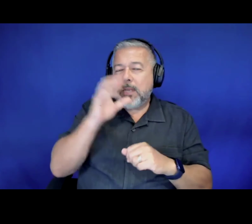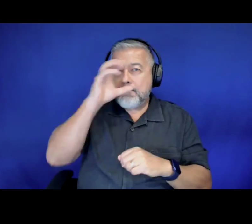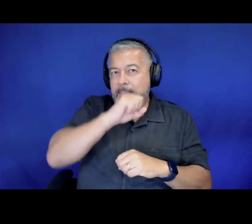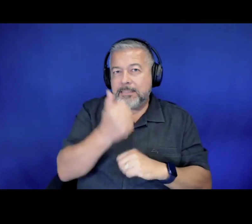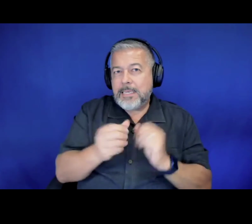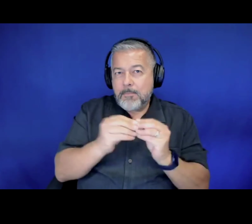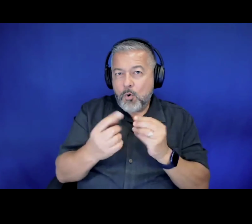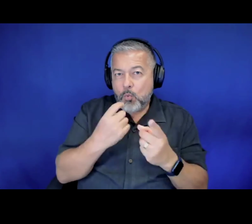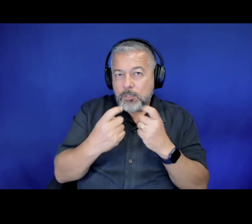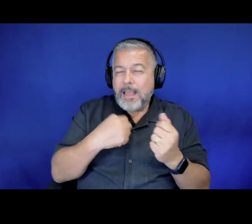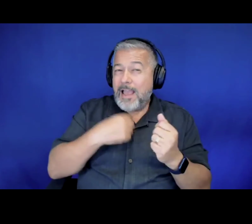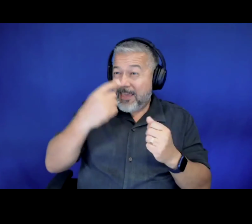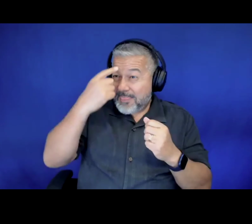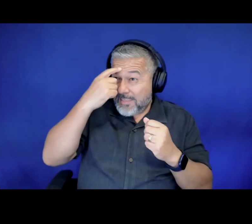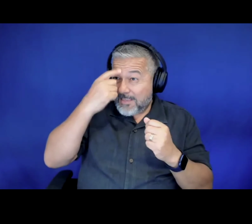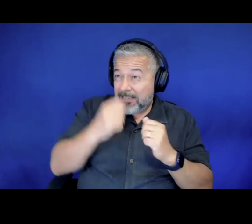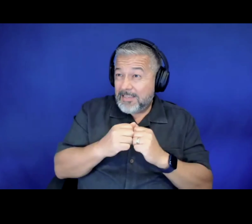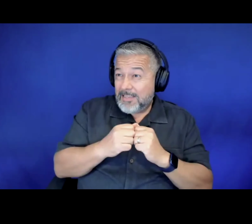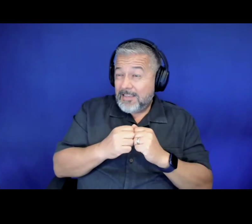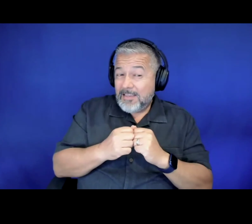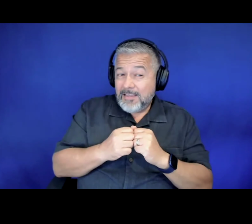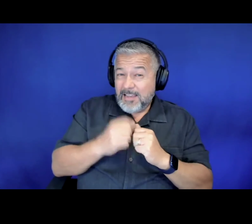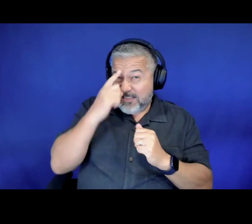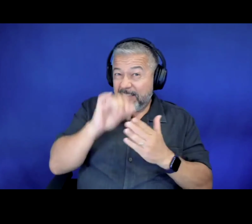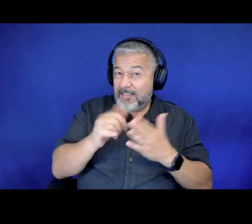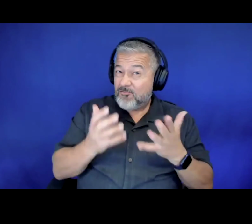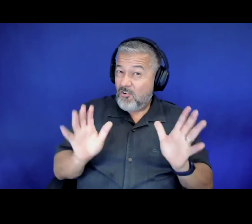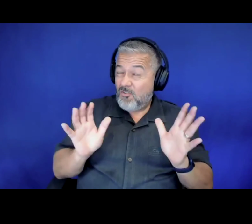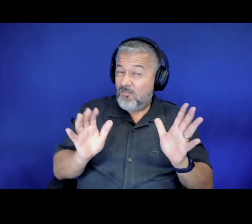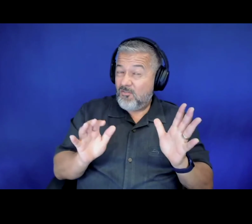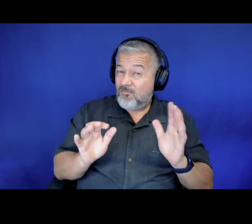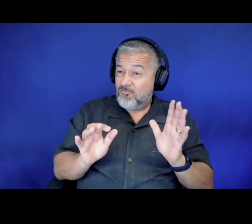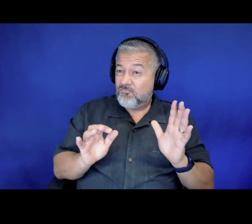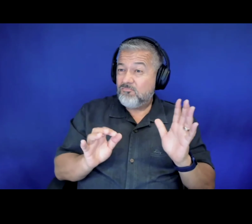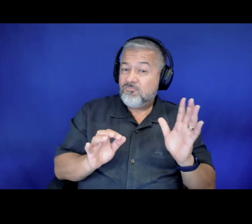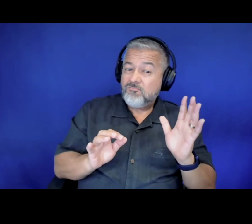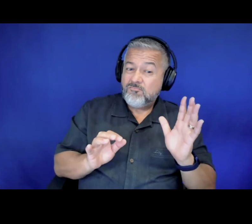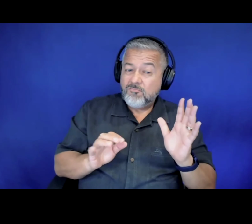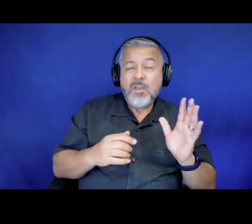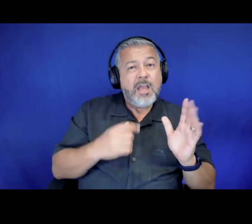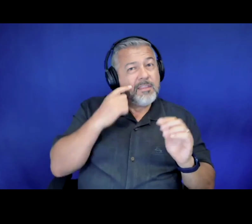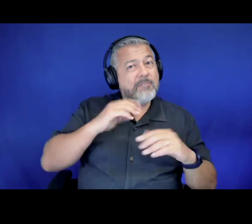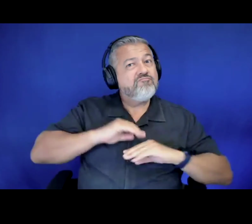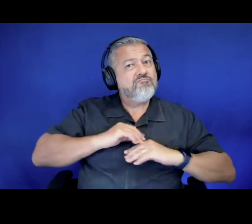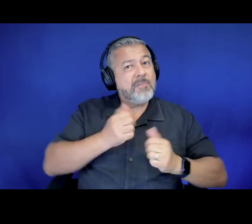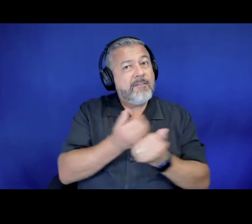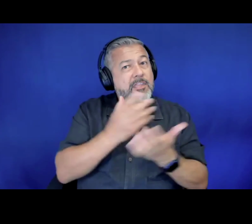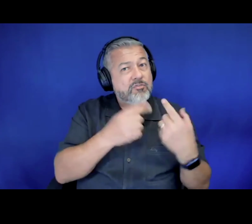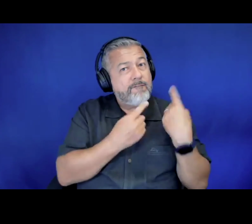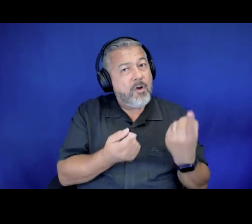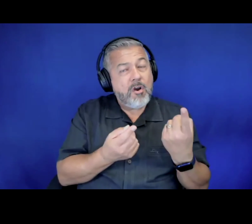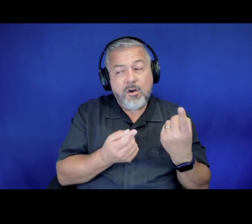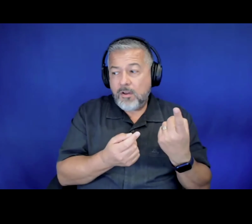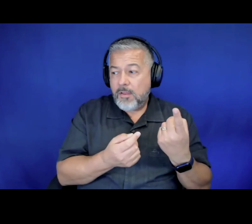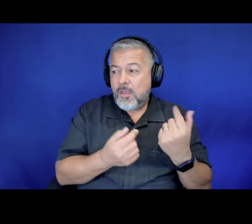questions. think I I think we've didn't. got I think we've got everything so far.